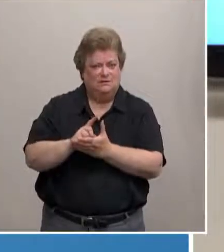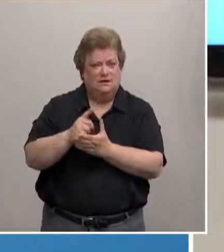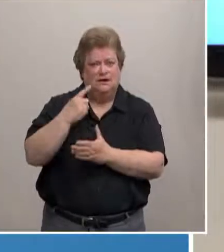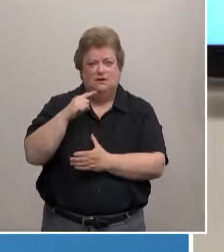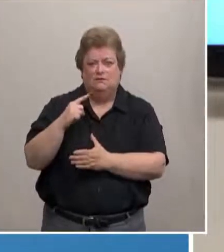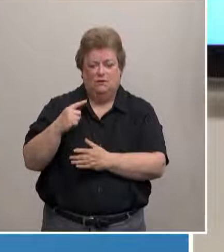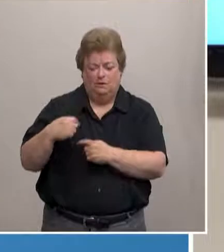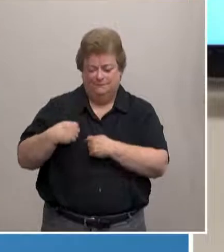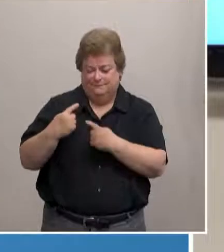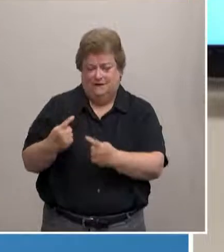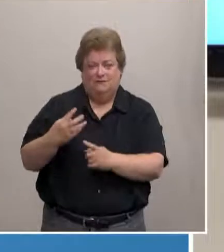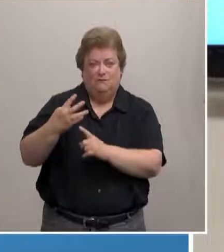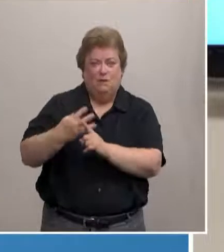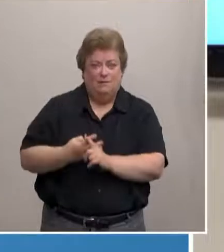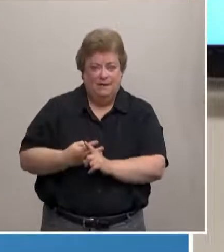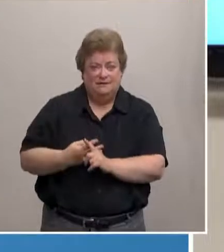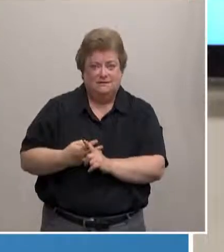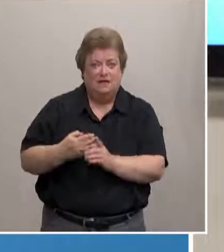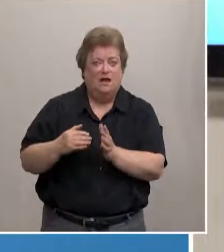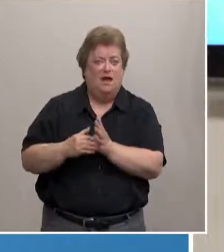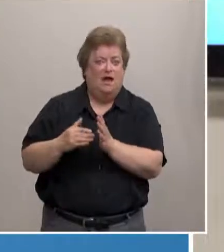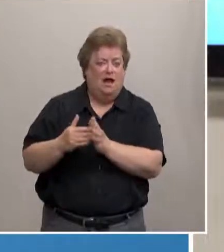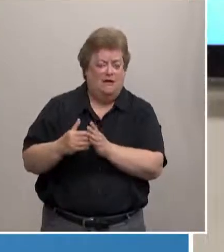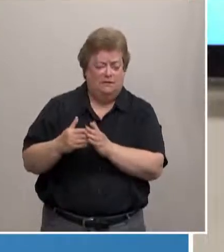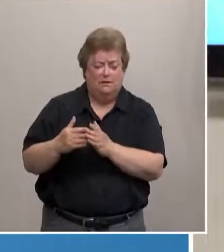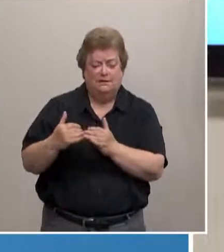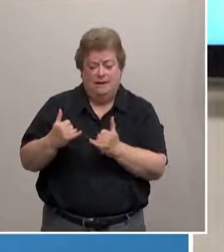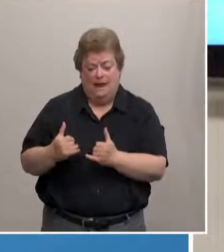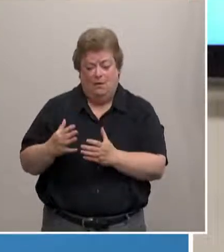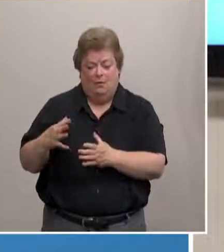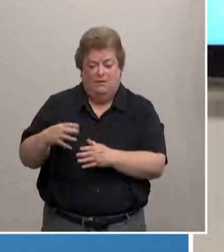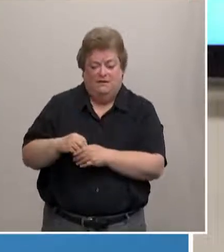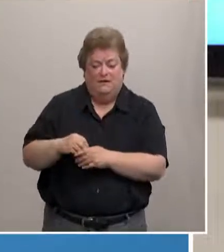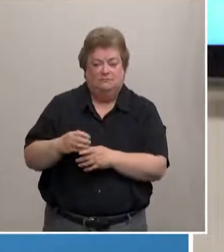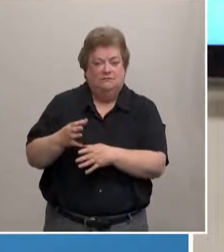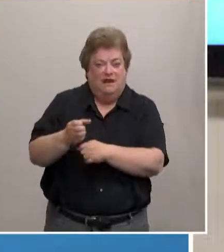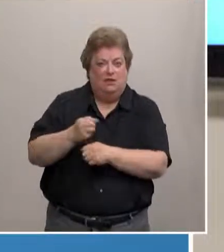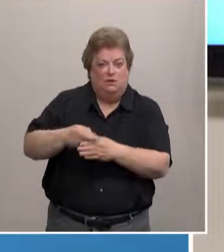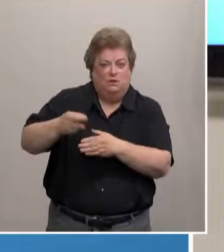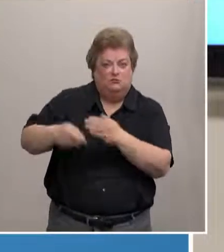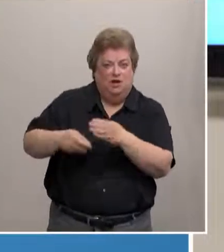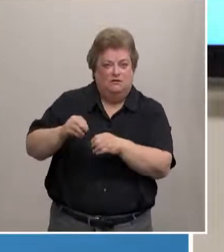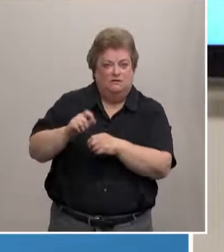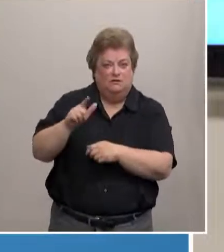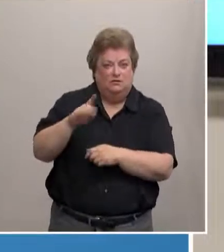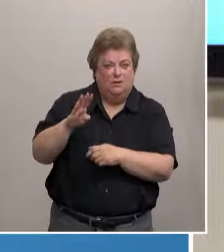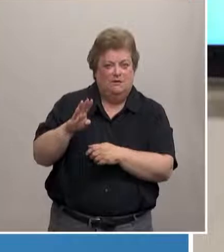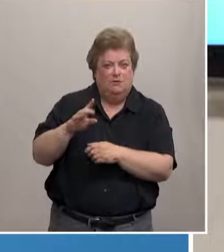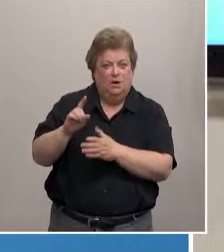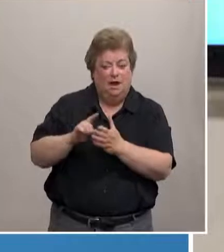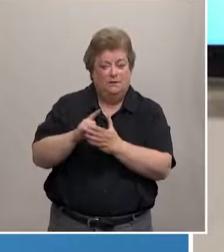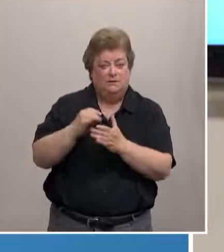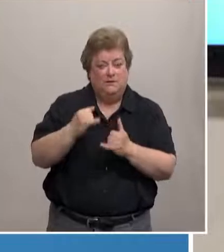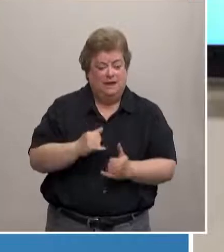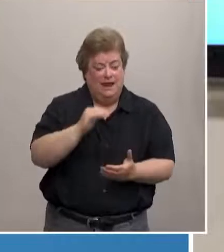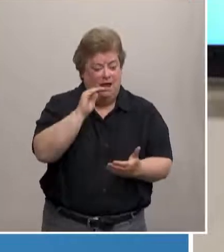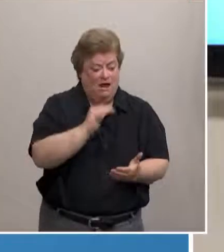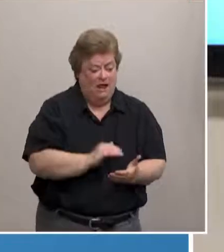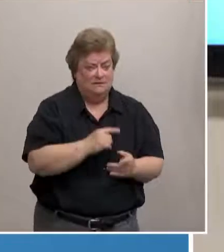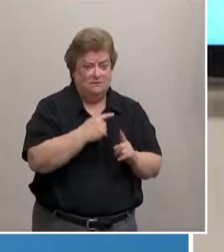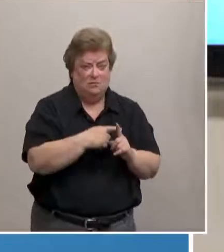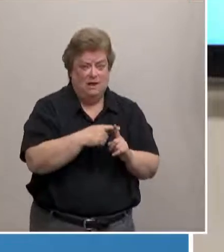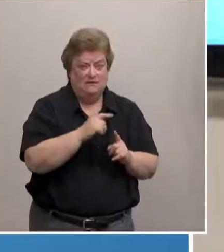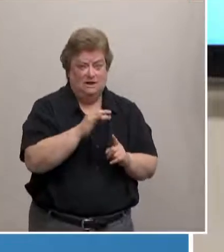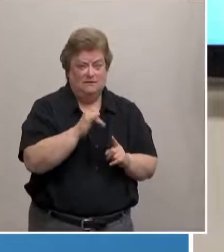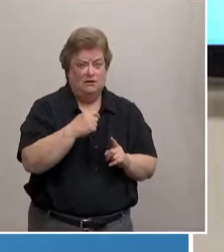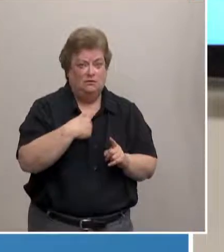nearly 4 months now and has often been within 24 hours. With fewer positive cases, contact tracing